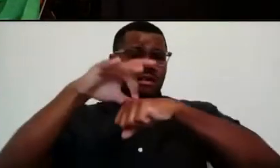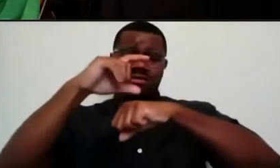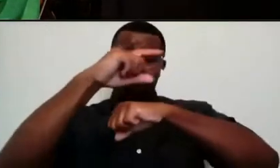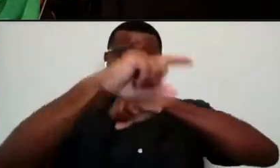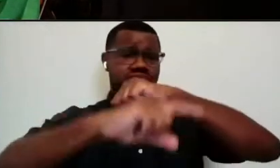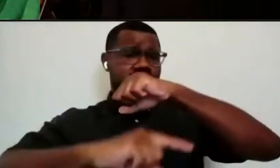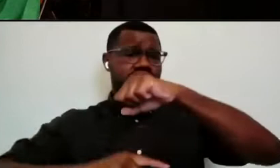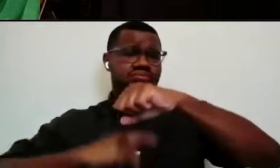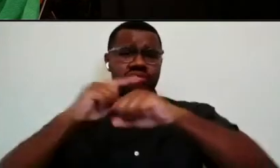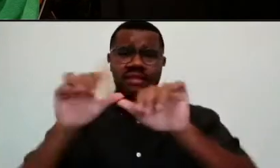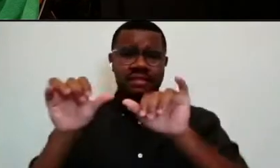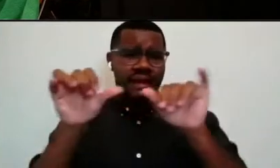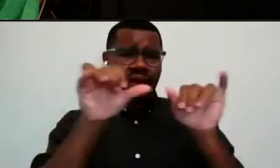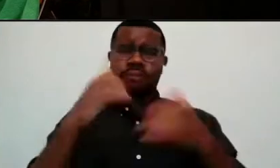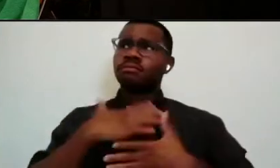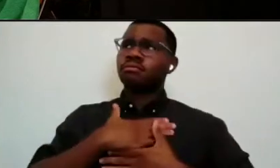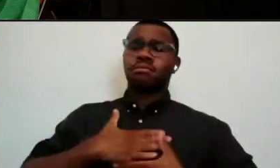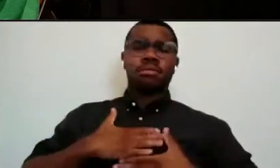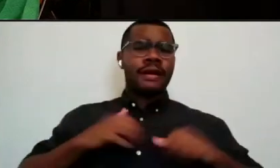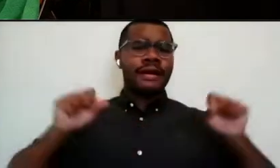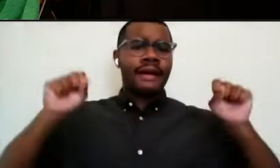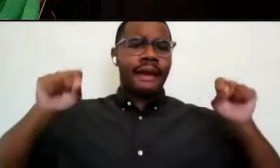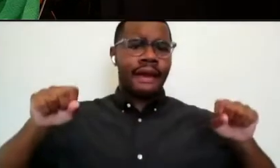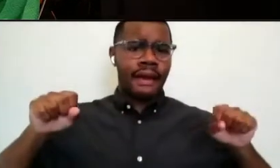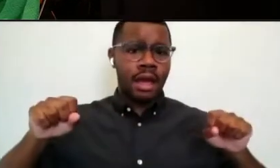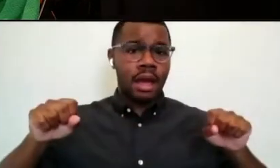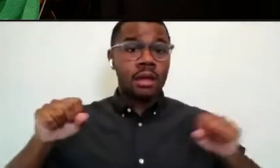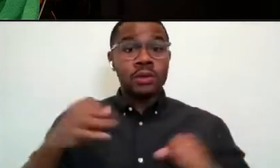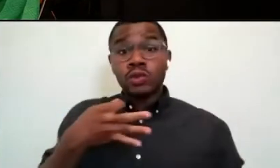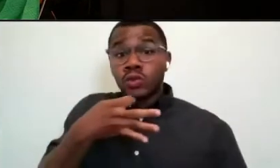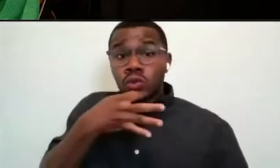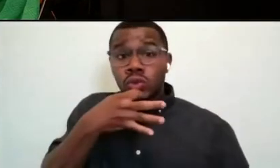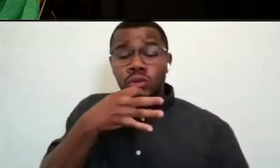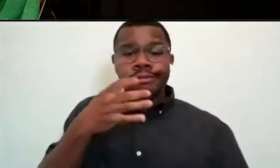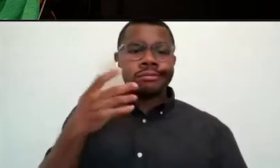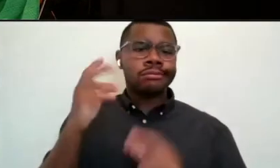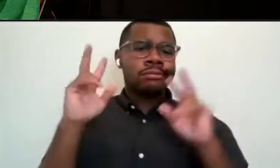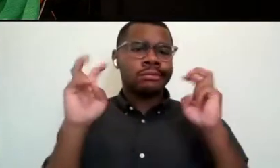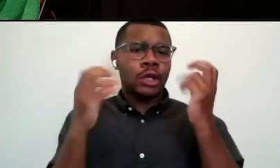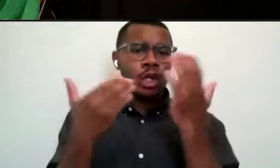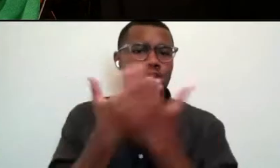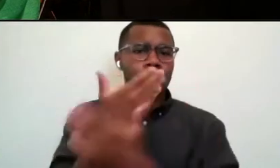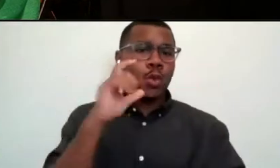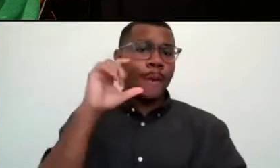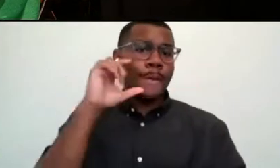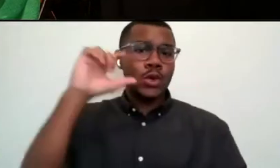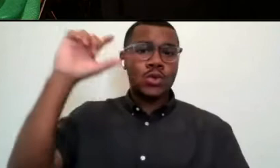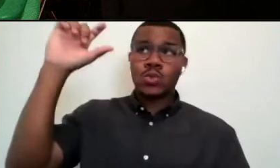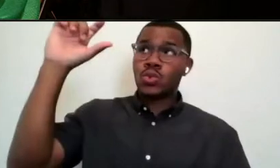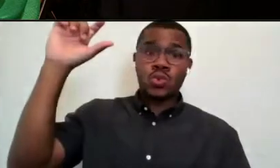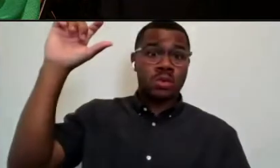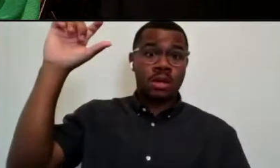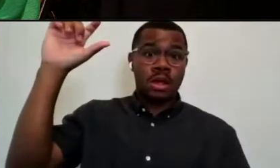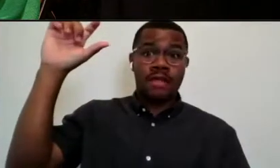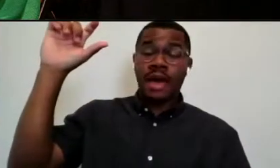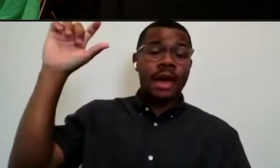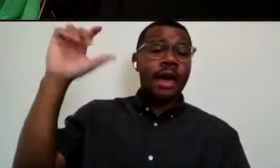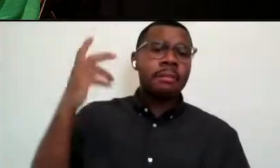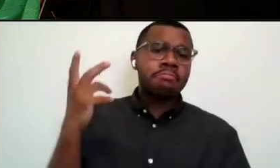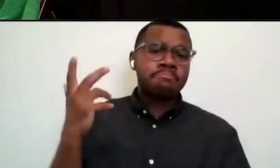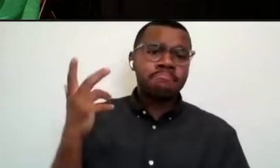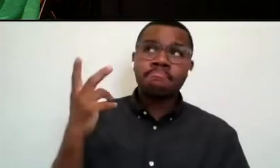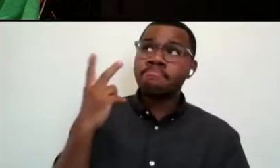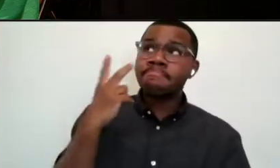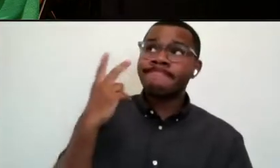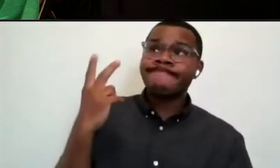I'm with that moon in a few days or the new moon that is still there but we don't see it, and when we see